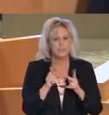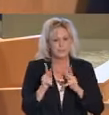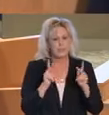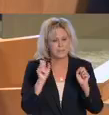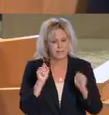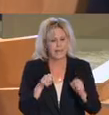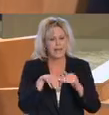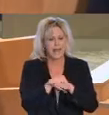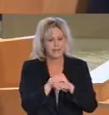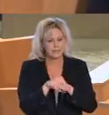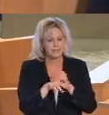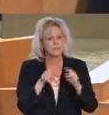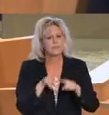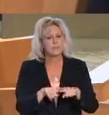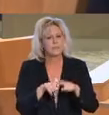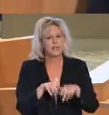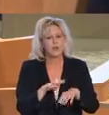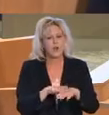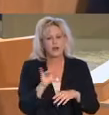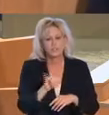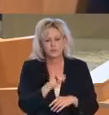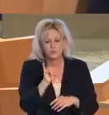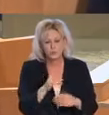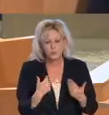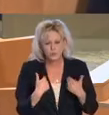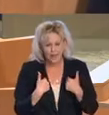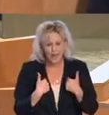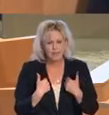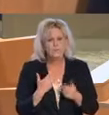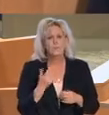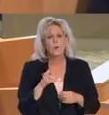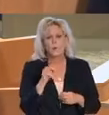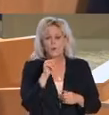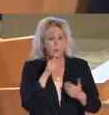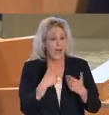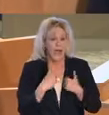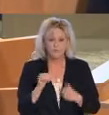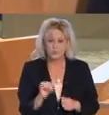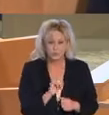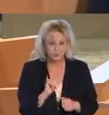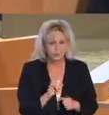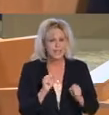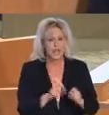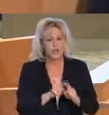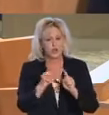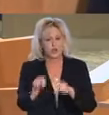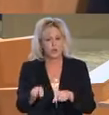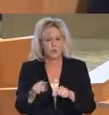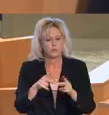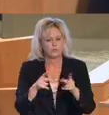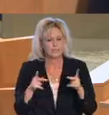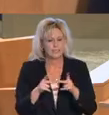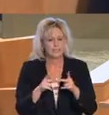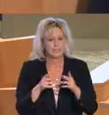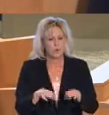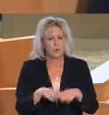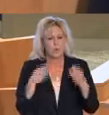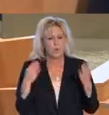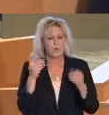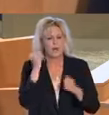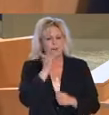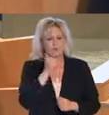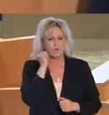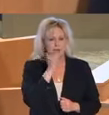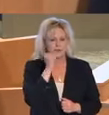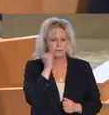can access. So depending on the type of insurance they have or lack of insurance, they can go to certain facilities that are open pretty much every